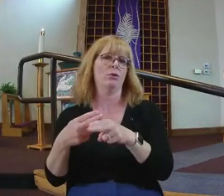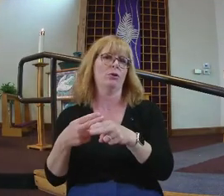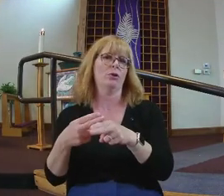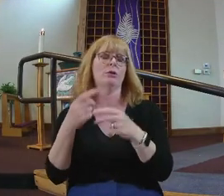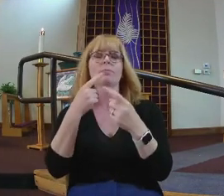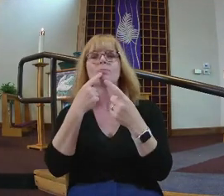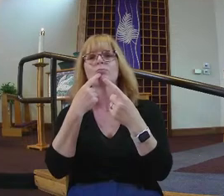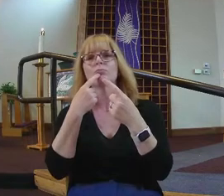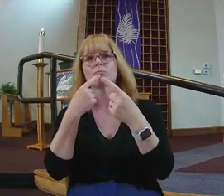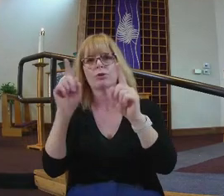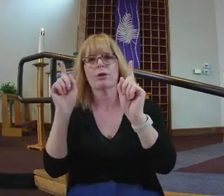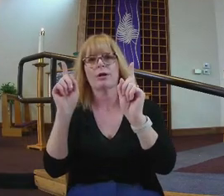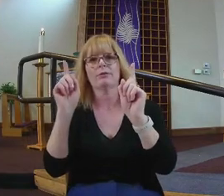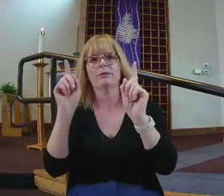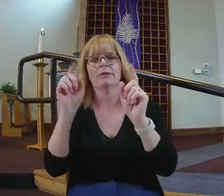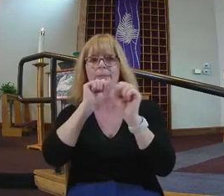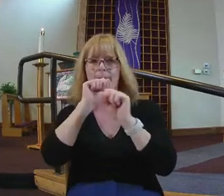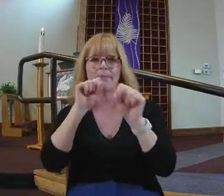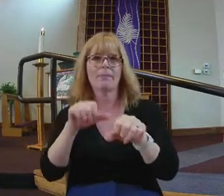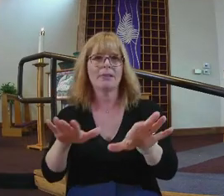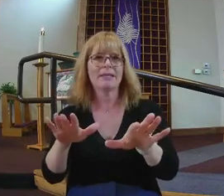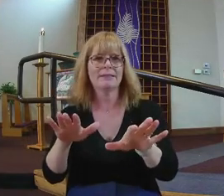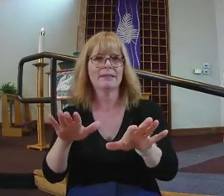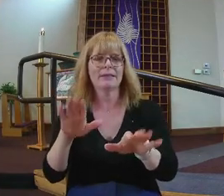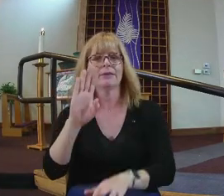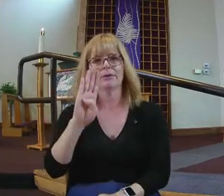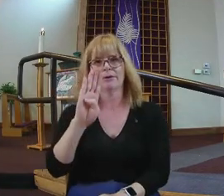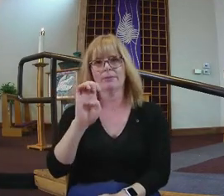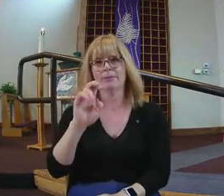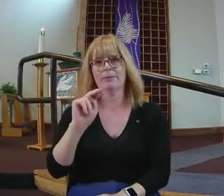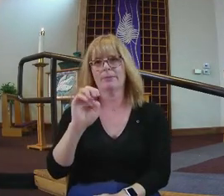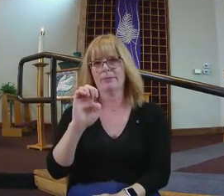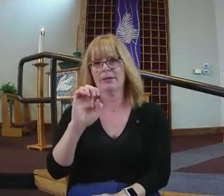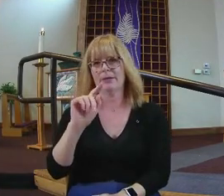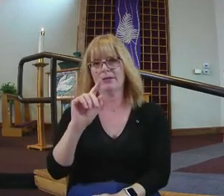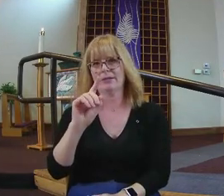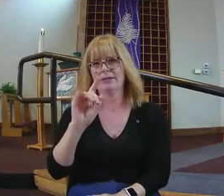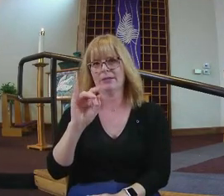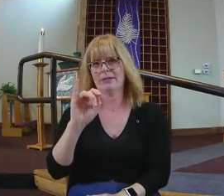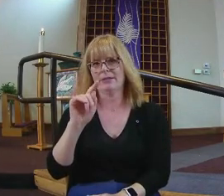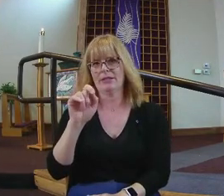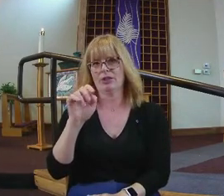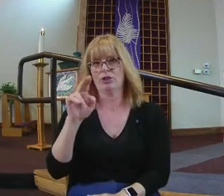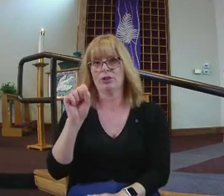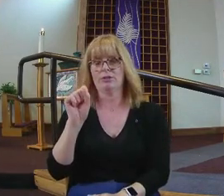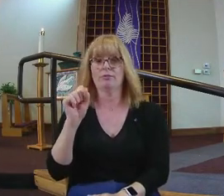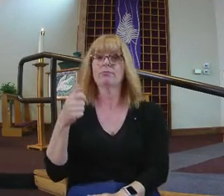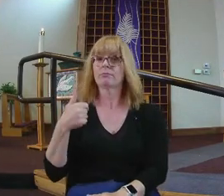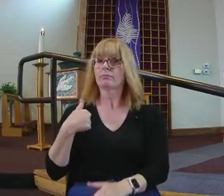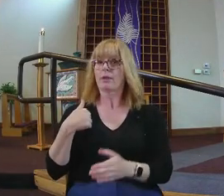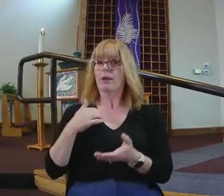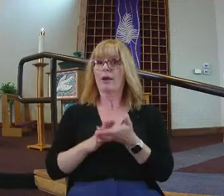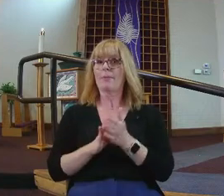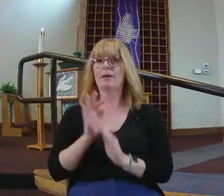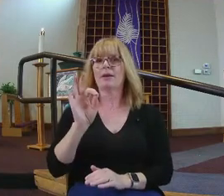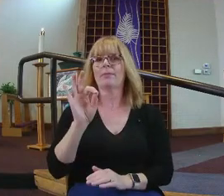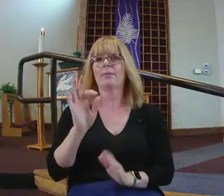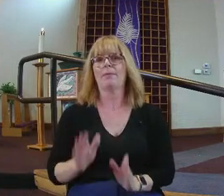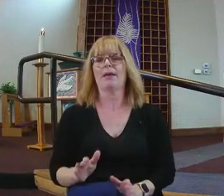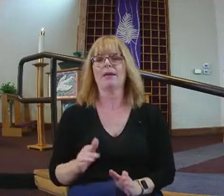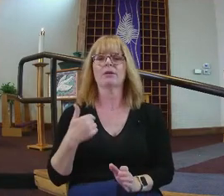pronouncing blessings or benedictions. Now, when I became a pastor, I learned that